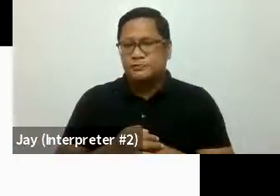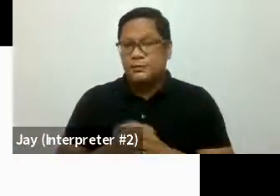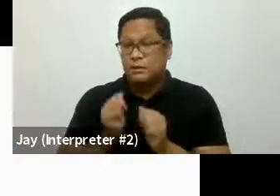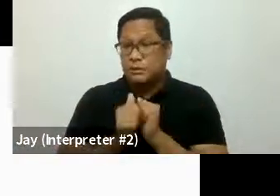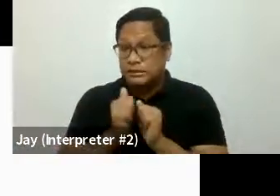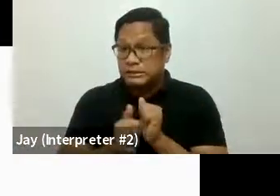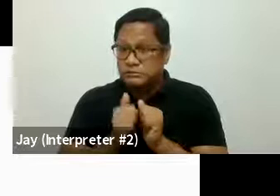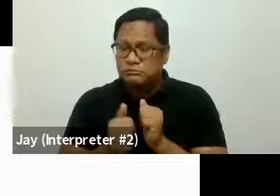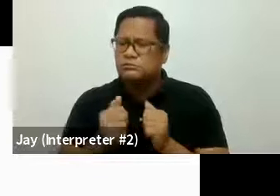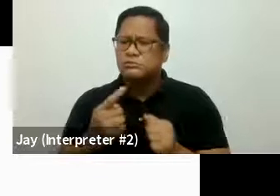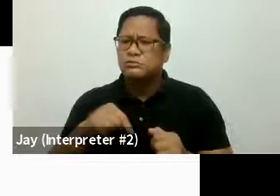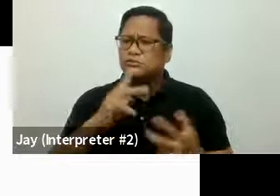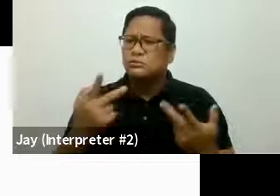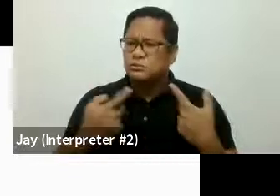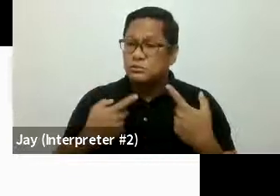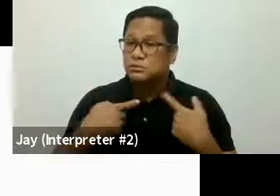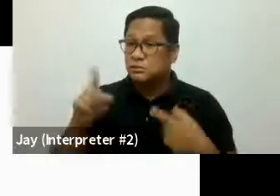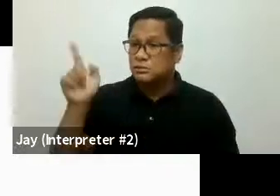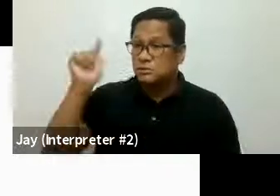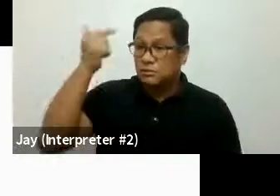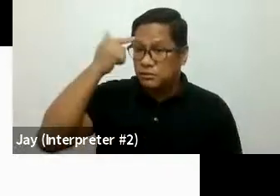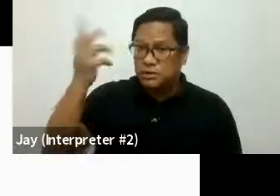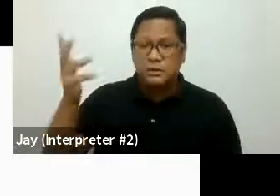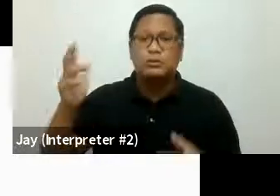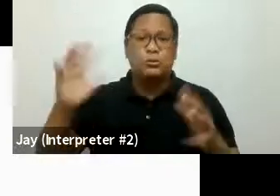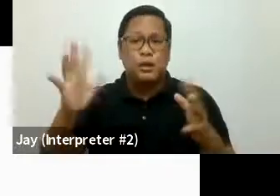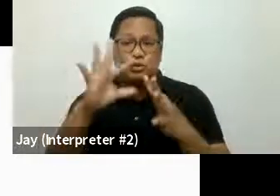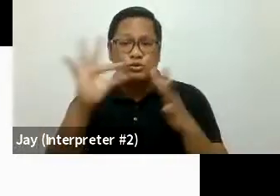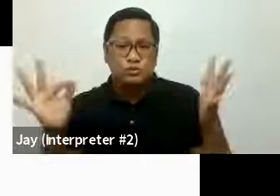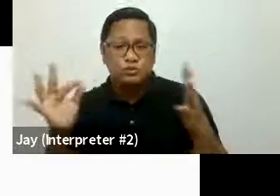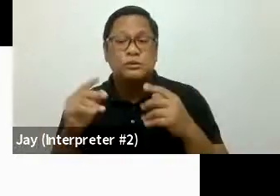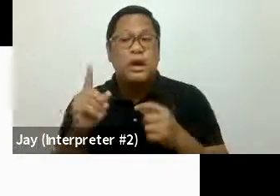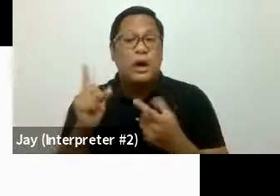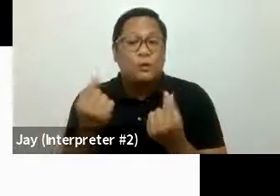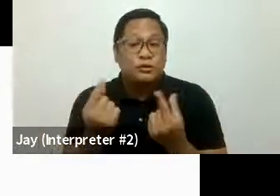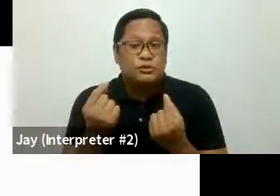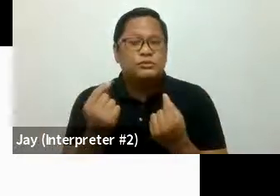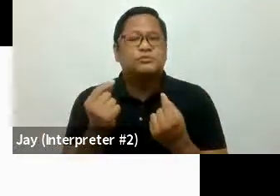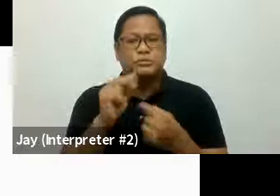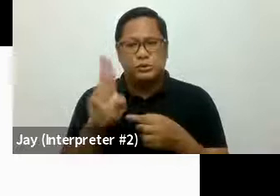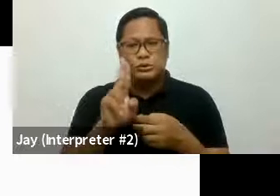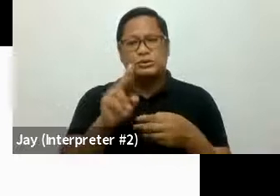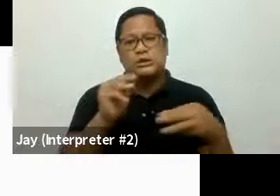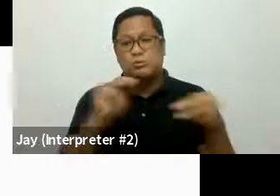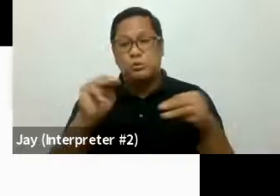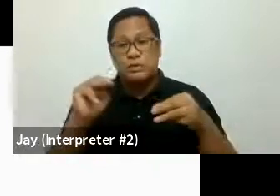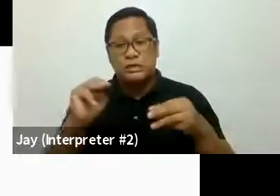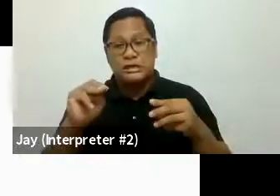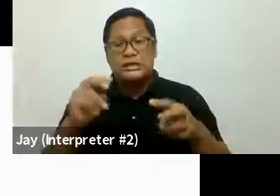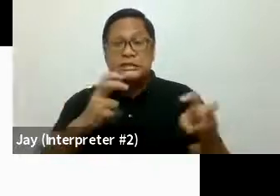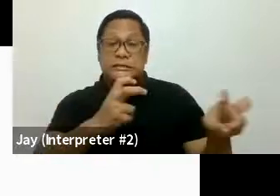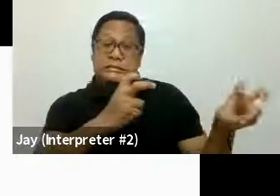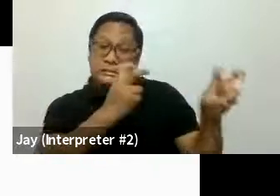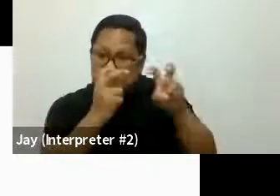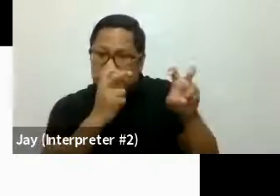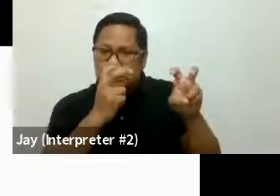we would have, in a sense, government would have no choice but to use the mobility restrictions in a much more,